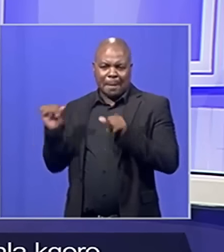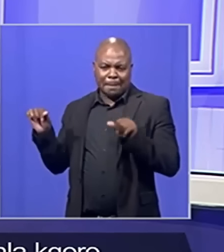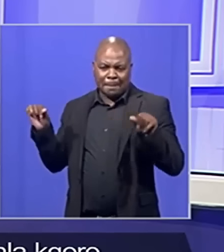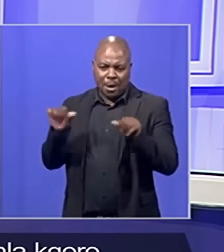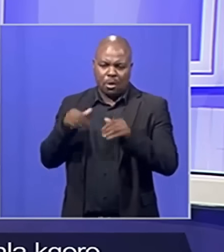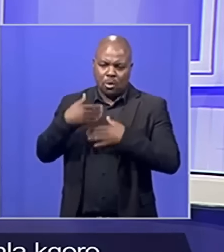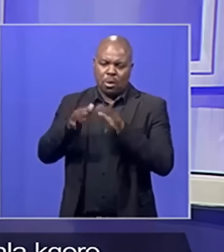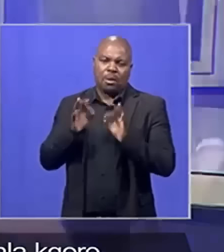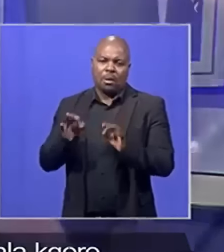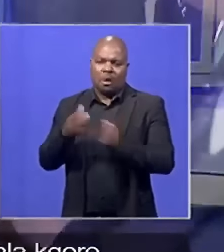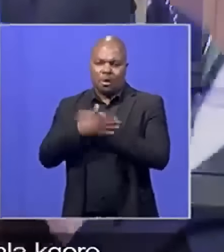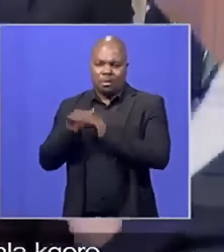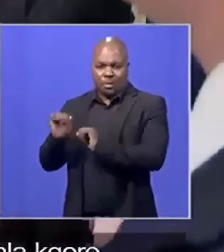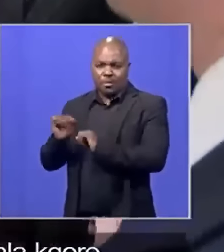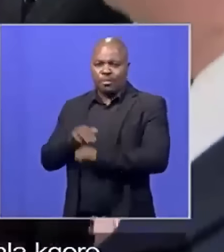sekeng.